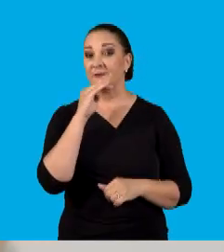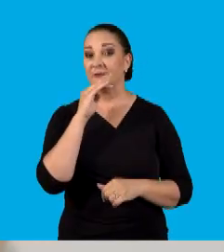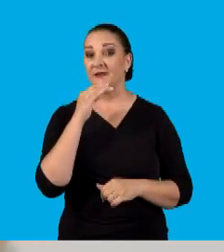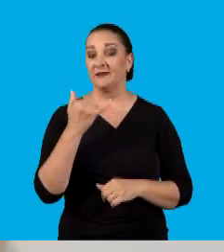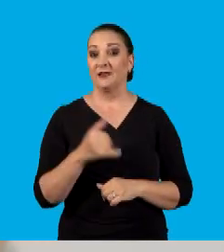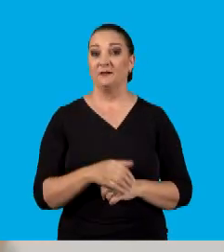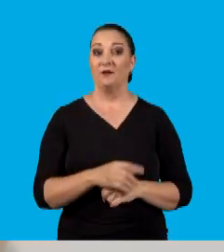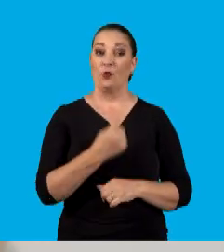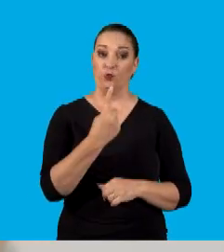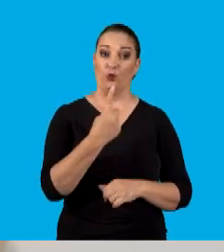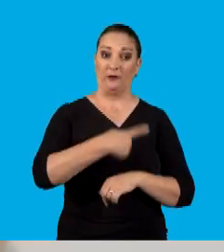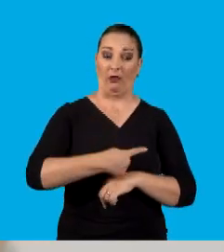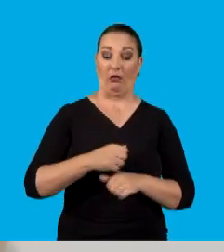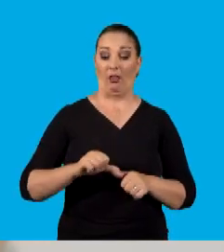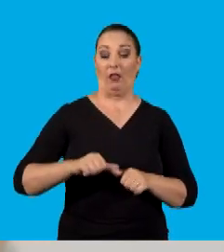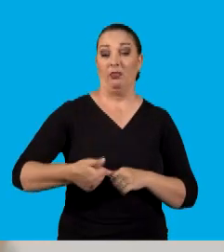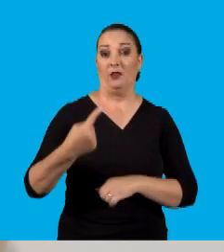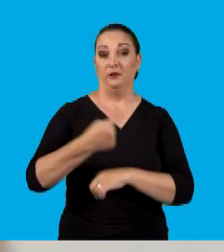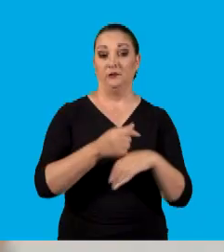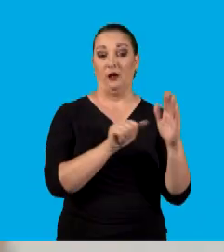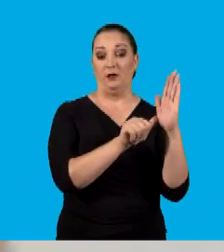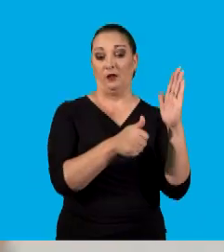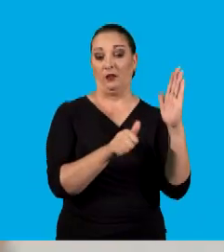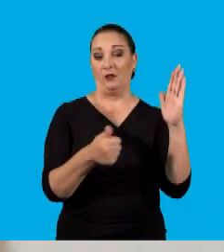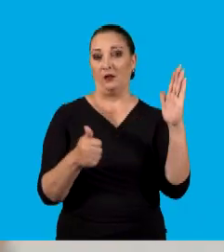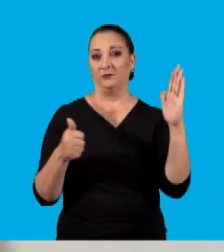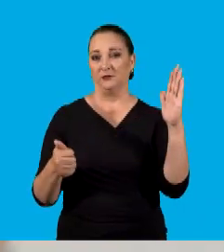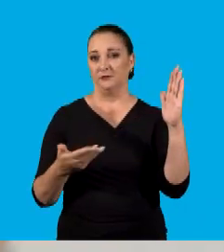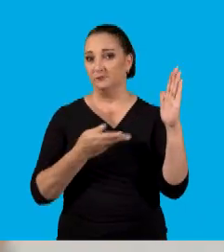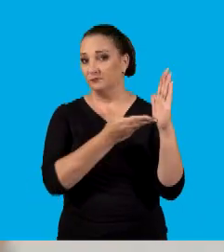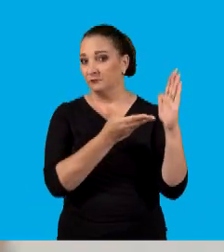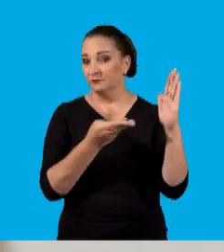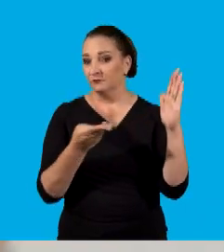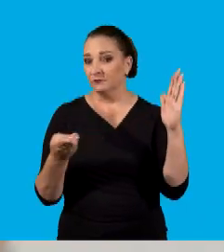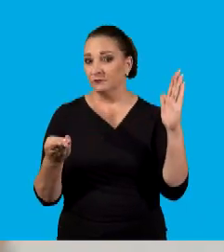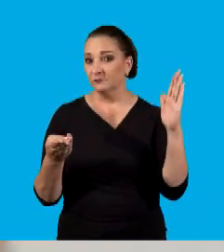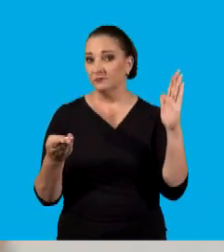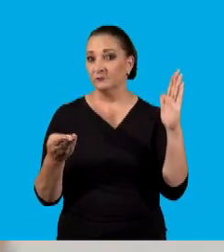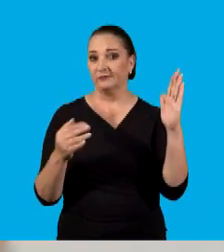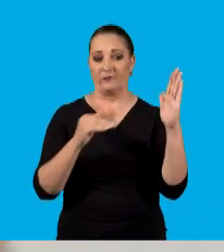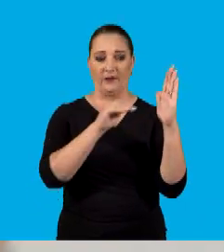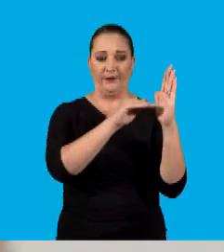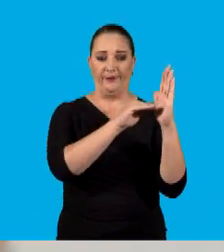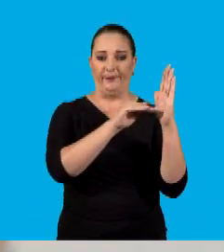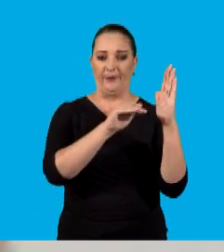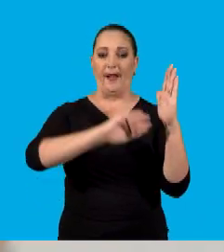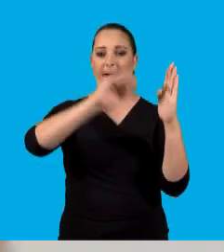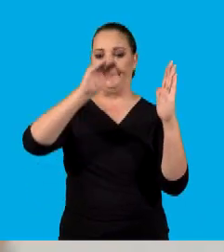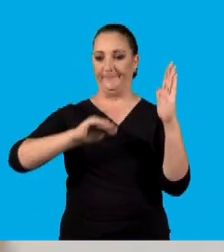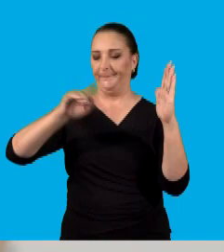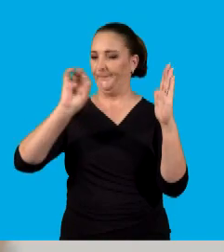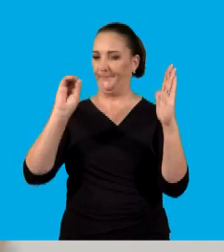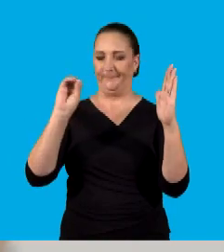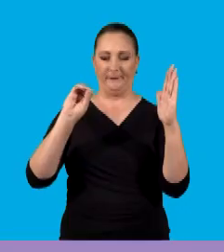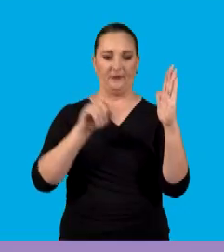when we are moving from one day to another day, but when we look at the vertical values, they have not